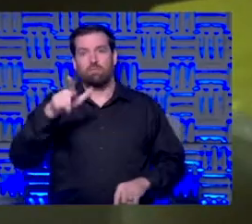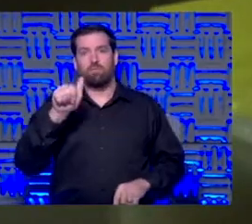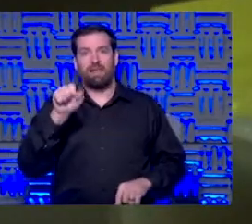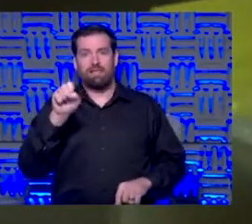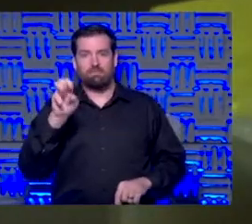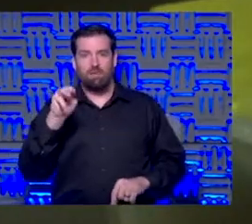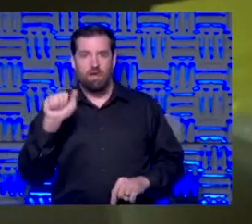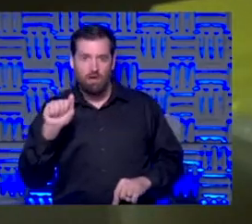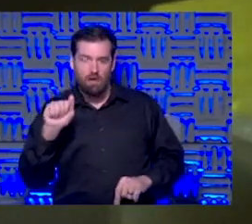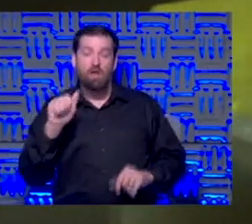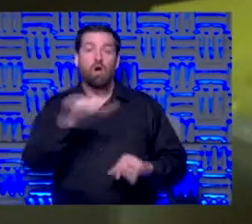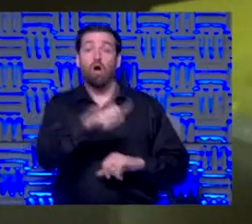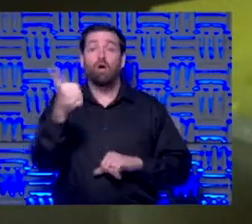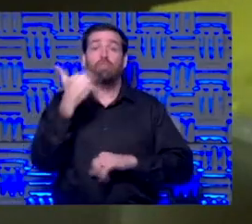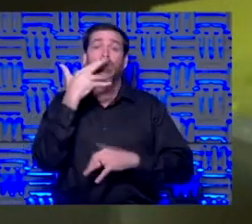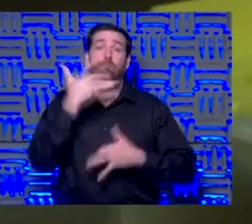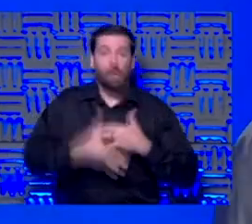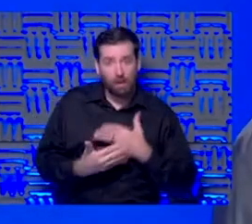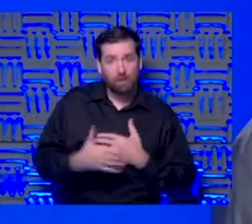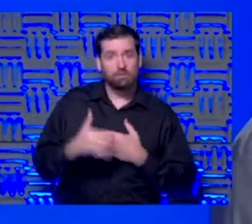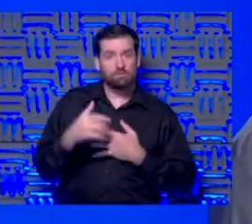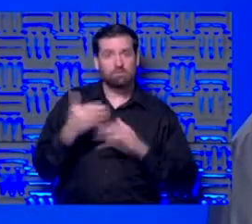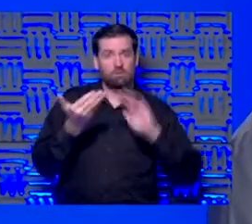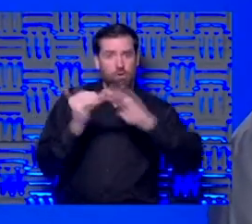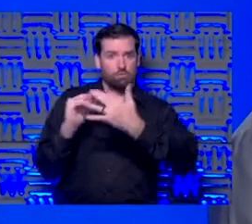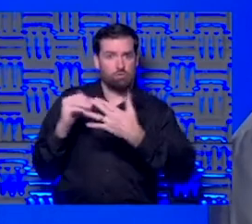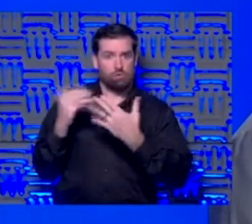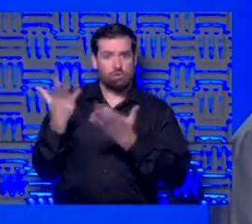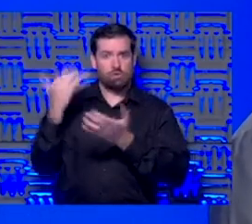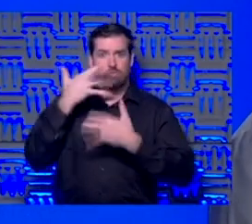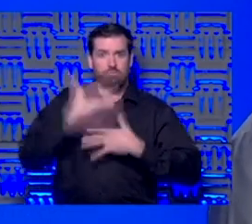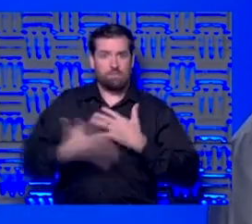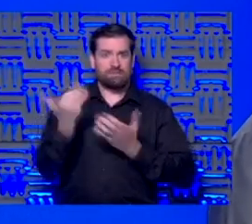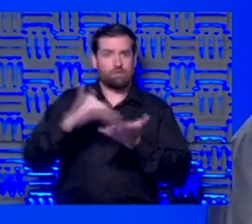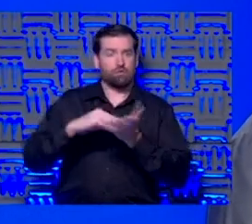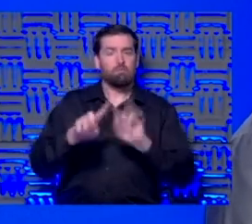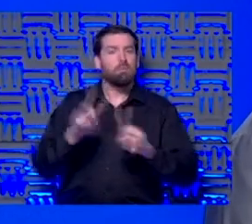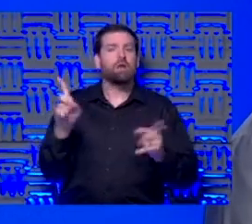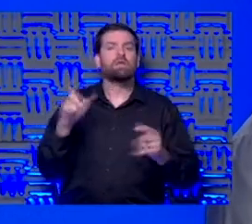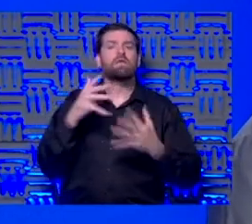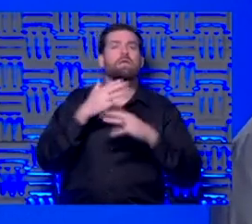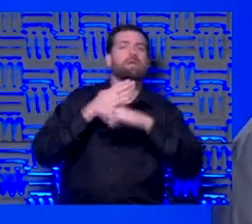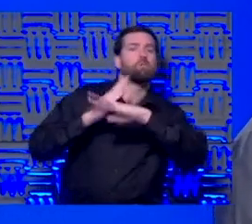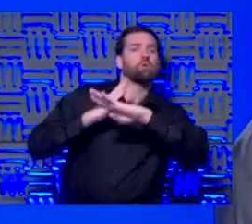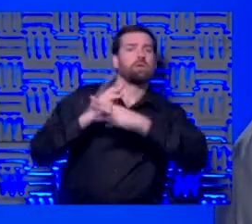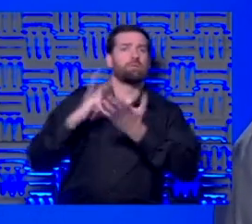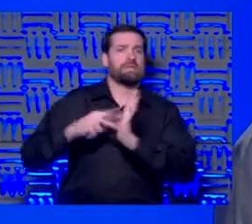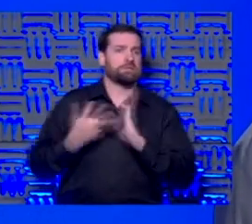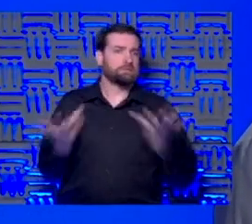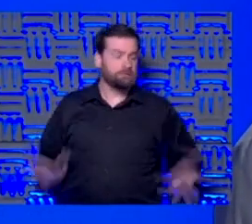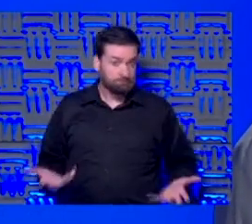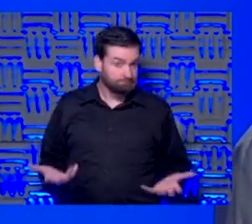other blood products to Community Blood Center. But we don't know exactly what that immunity means. That means that you've